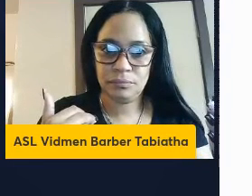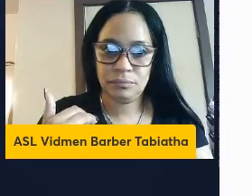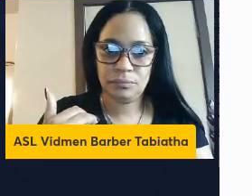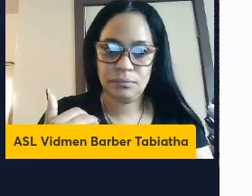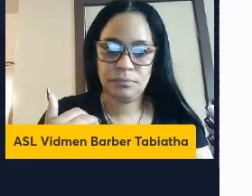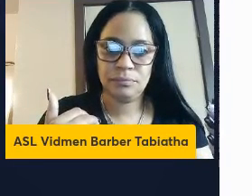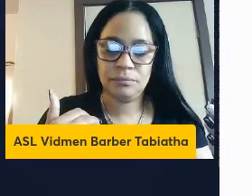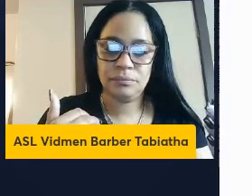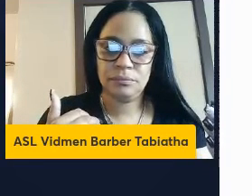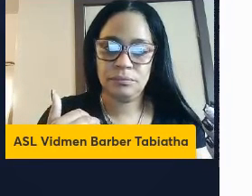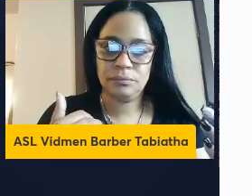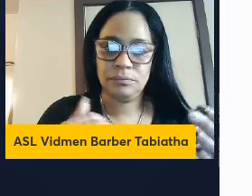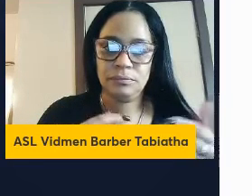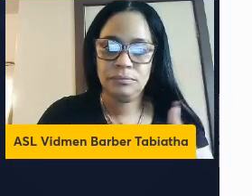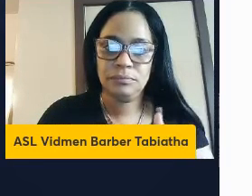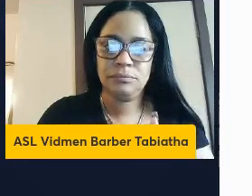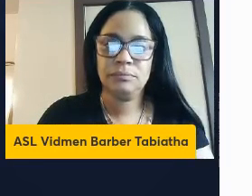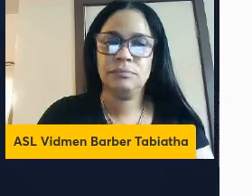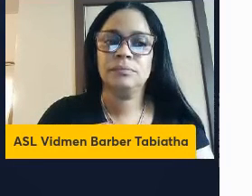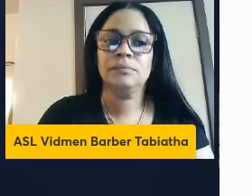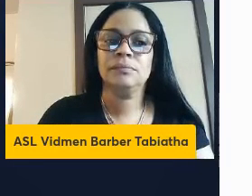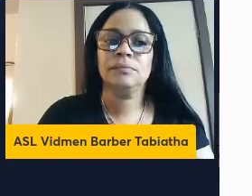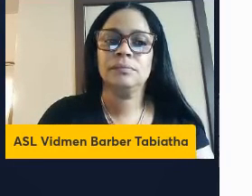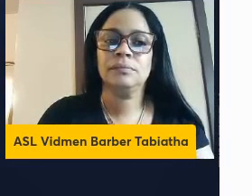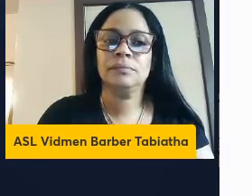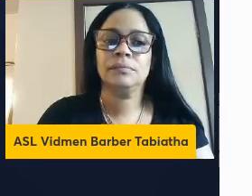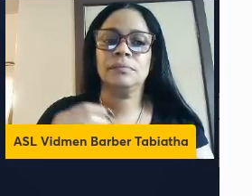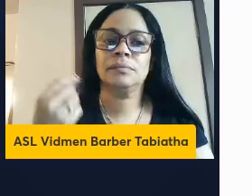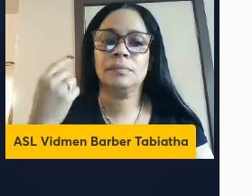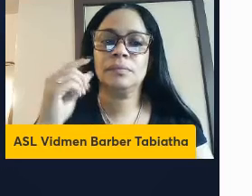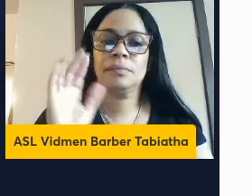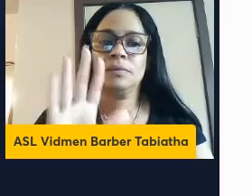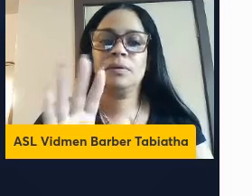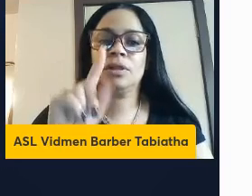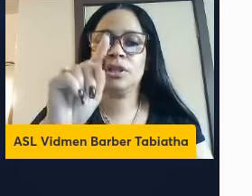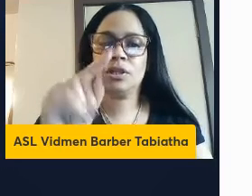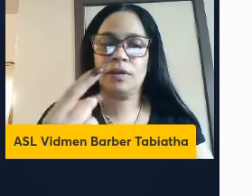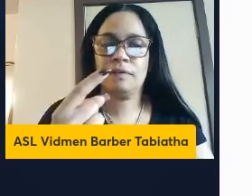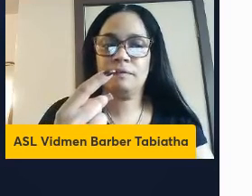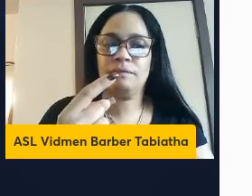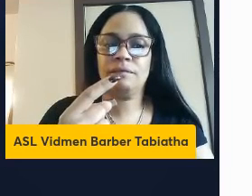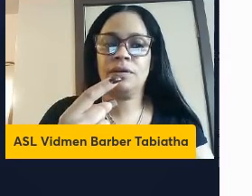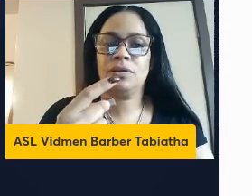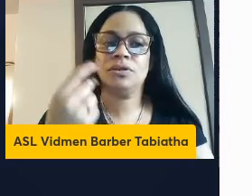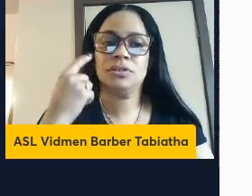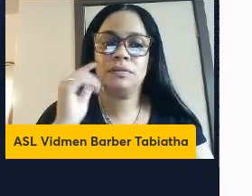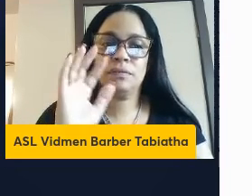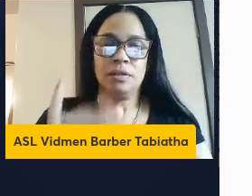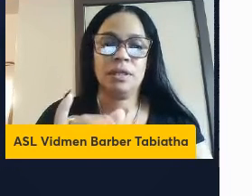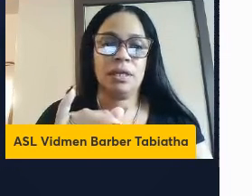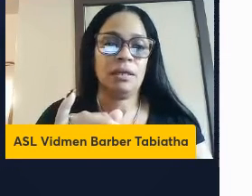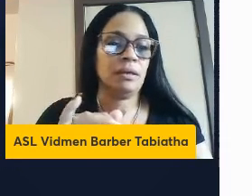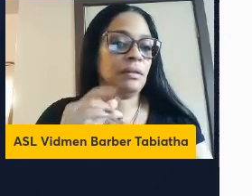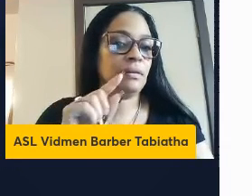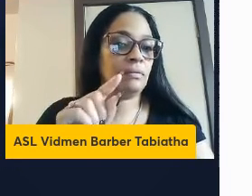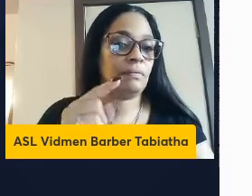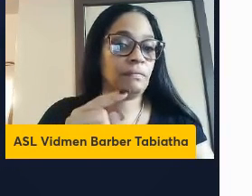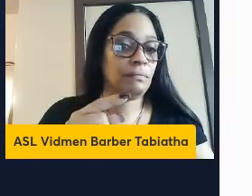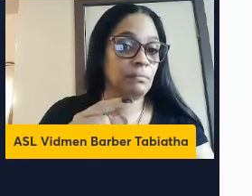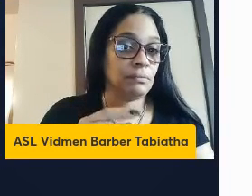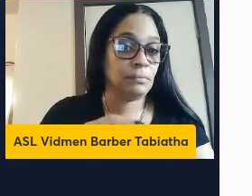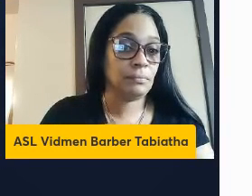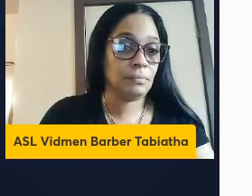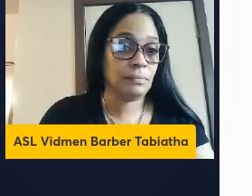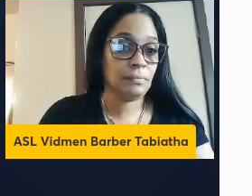immunology. And he thought it was pathogen interaction. And that was my first love for immunology. And the rest is me and immunology now.